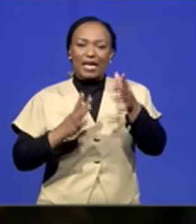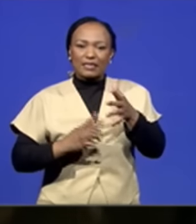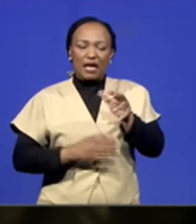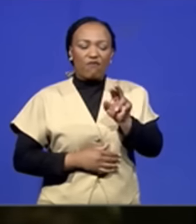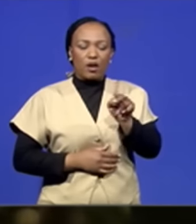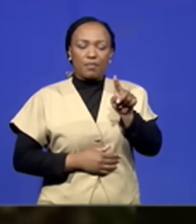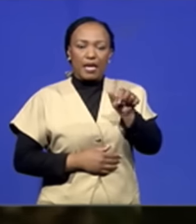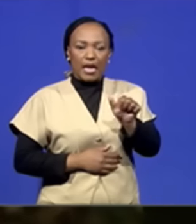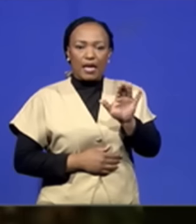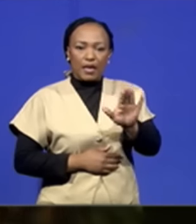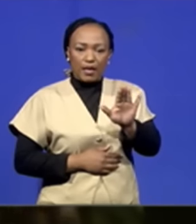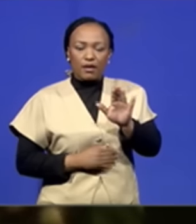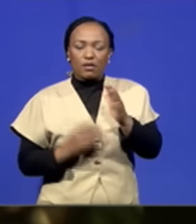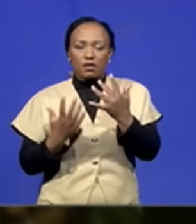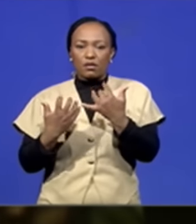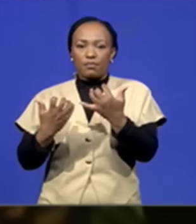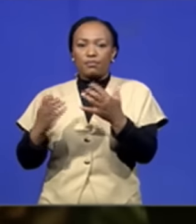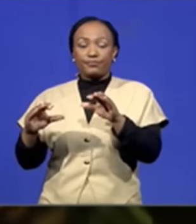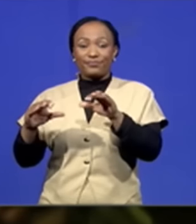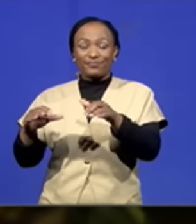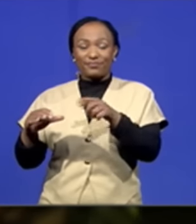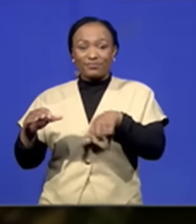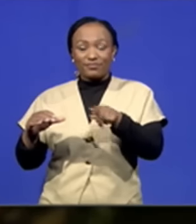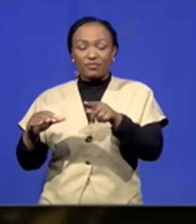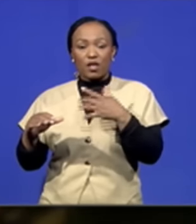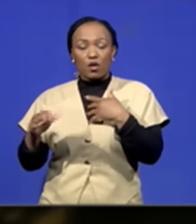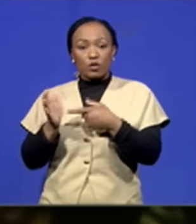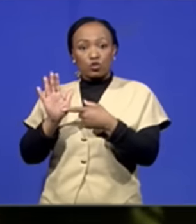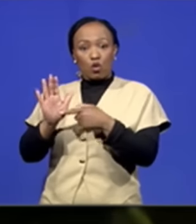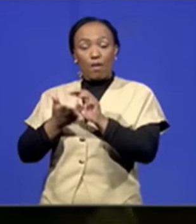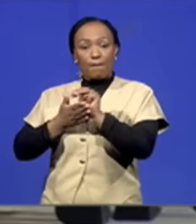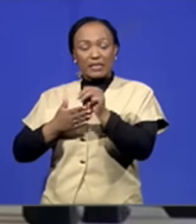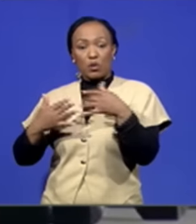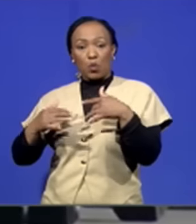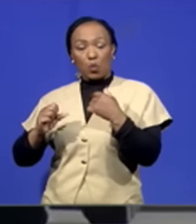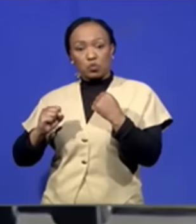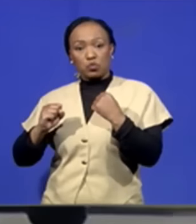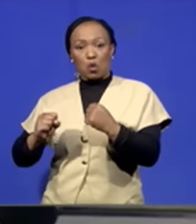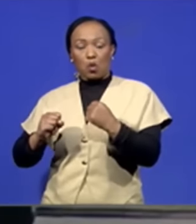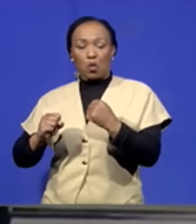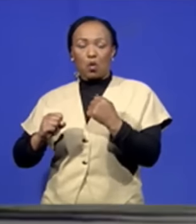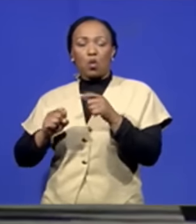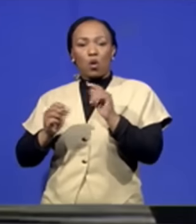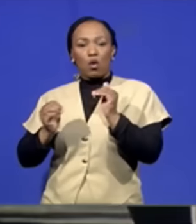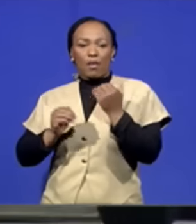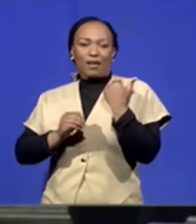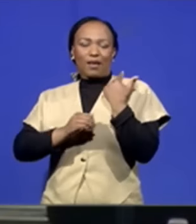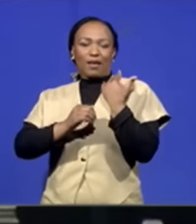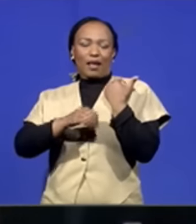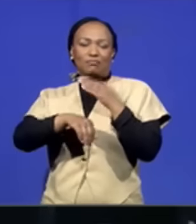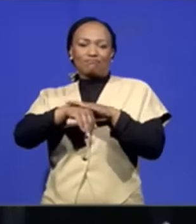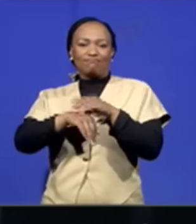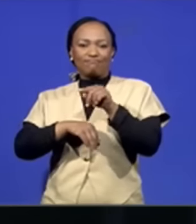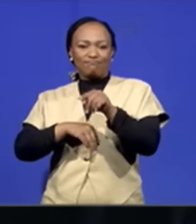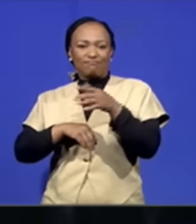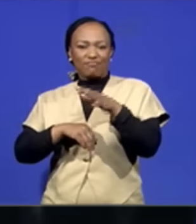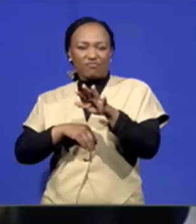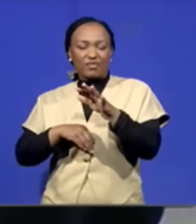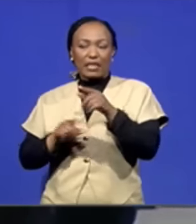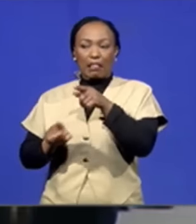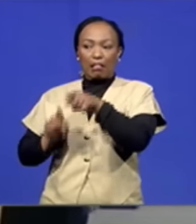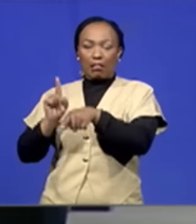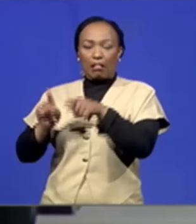ya Palamente e bonwa ile e romelang molaetsa o matla ka ntlha ya fa mo nakong e fetileng setheo seno se ne se latofadiwa